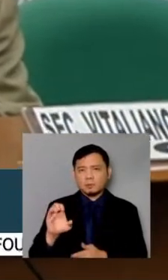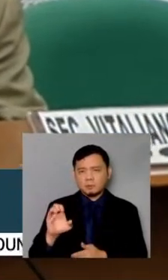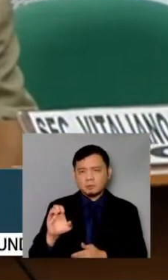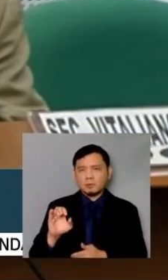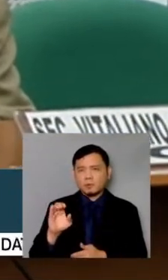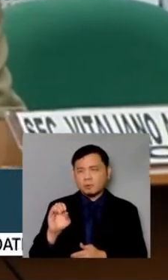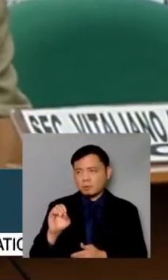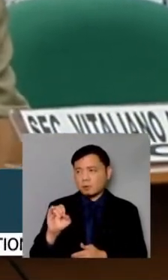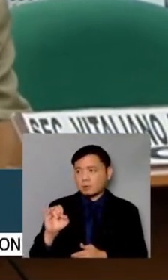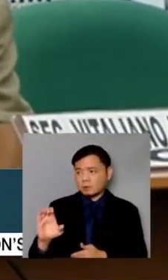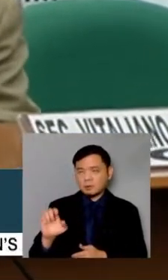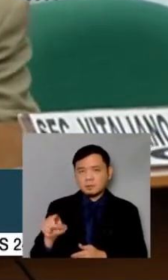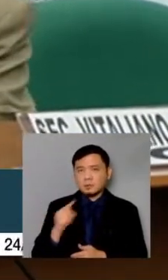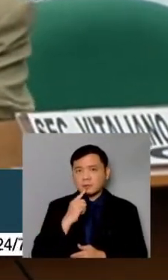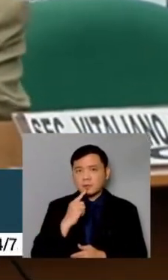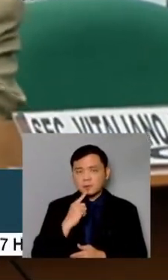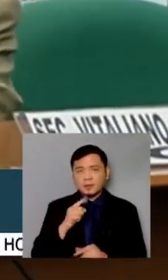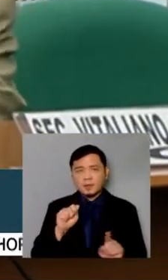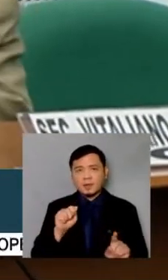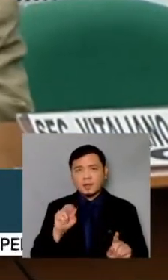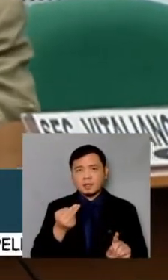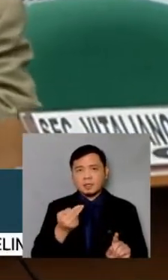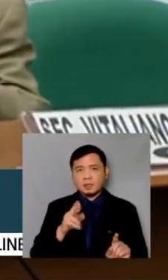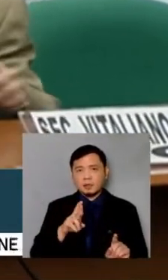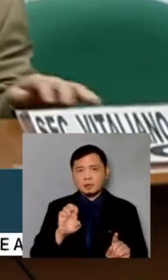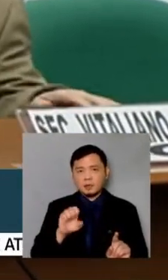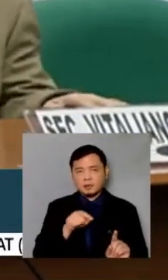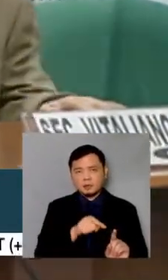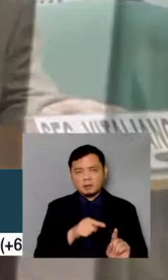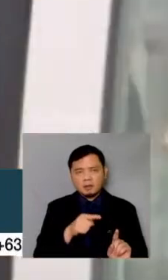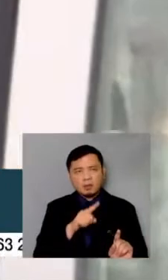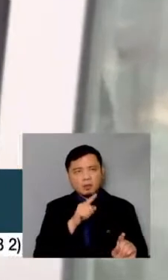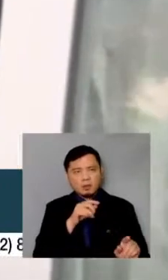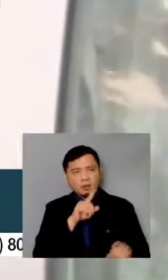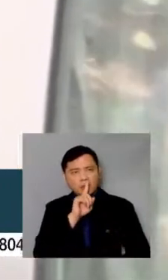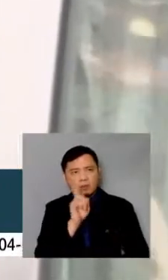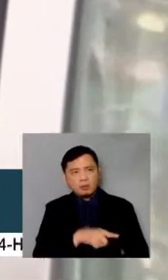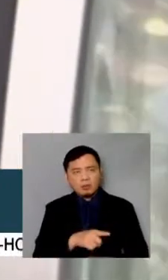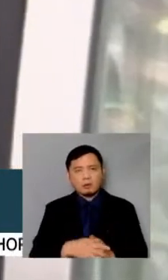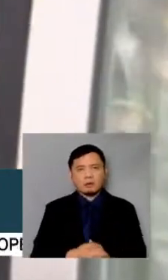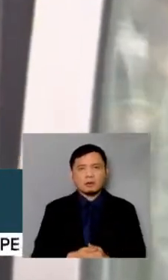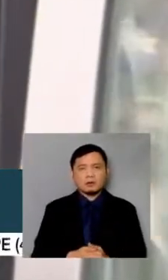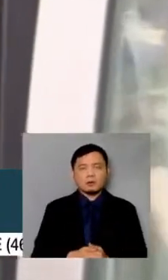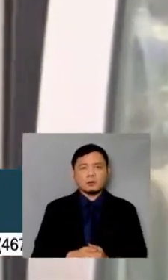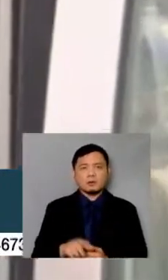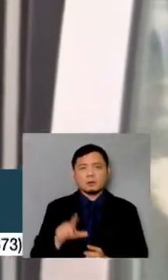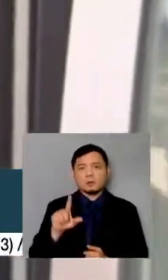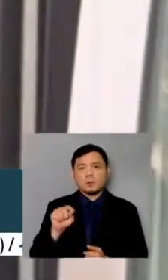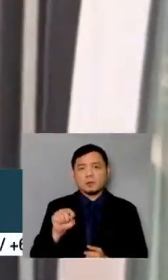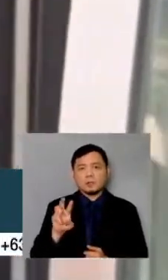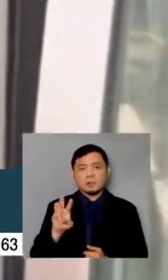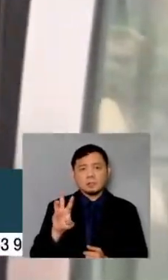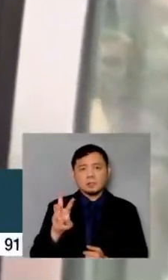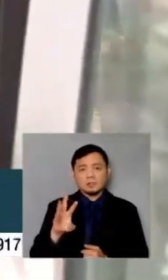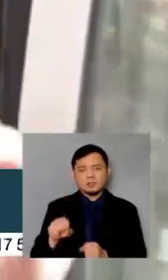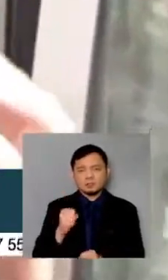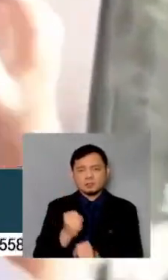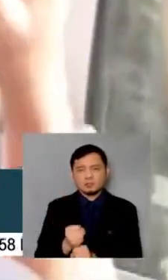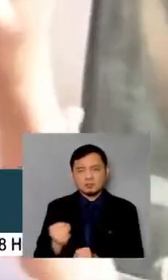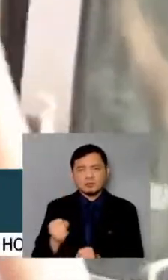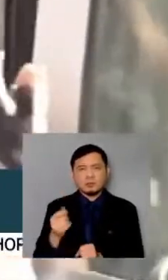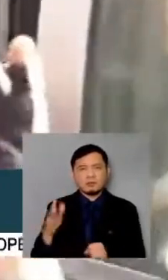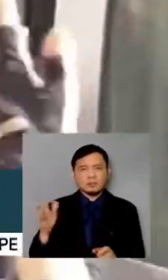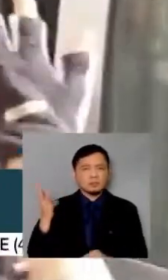Secretary Vitaliano Aguirre. Back in 2016, Ragos had testified before the Senate that it was him